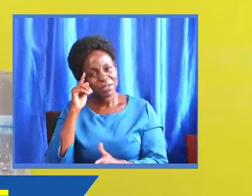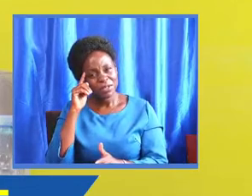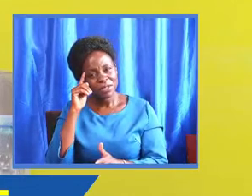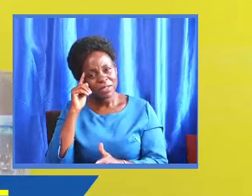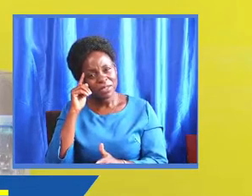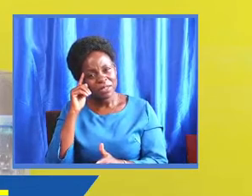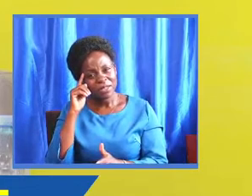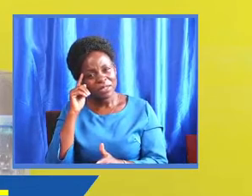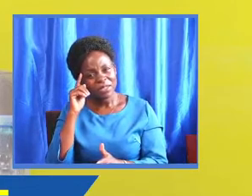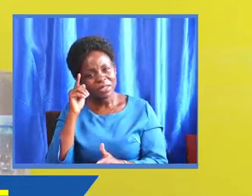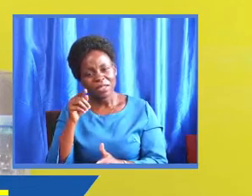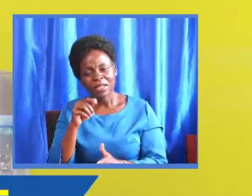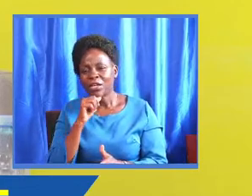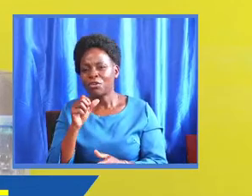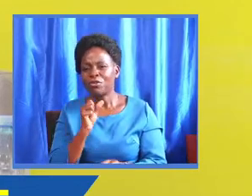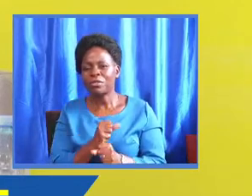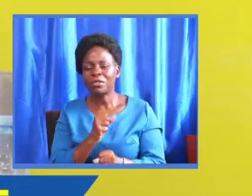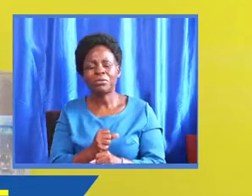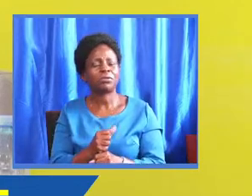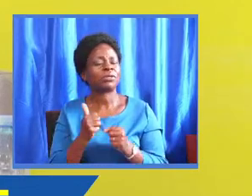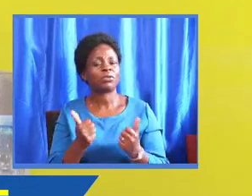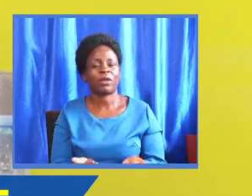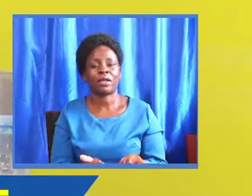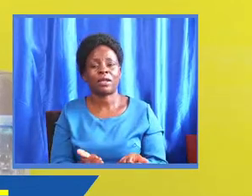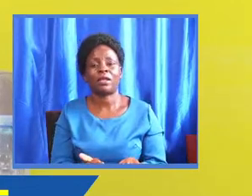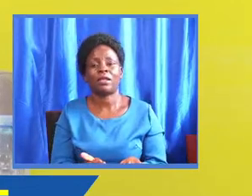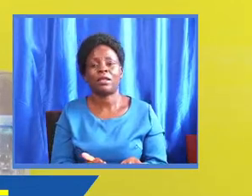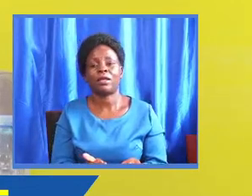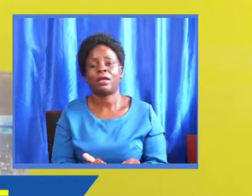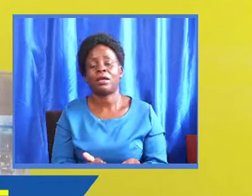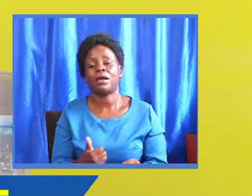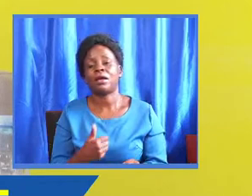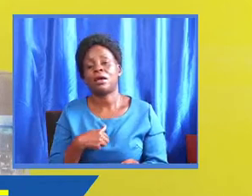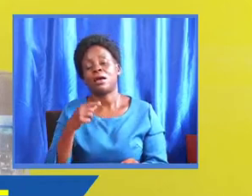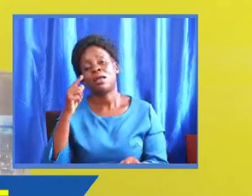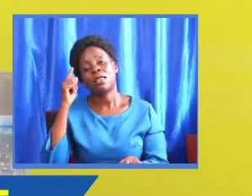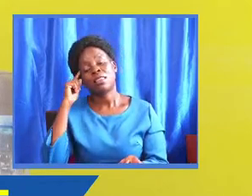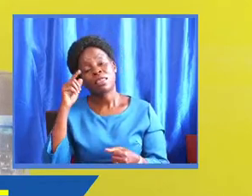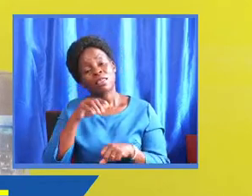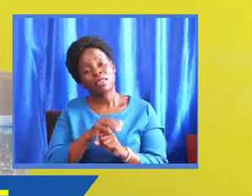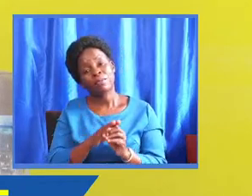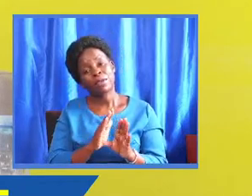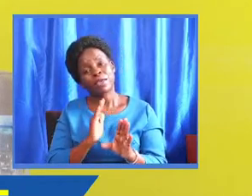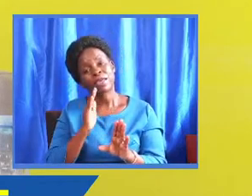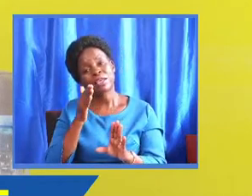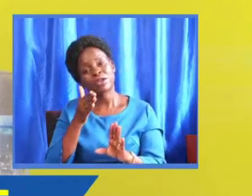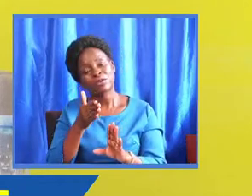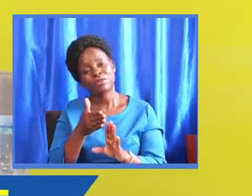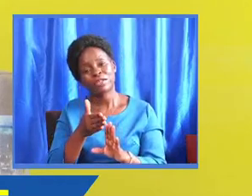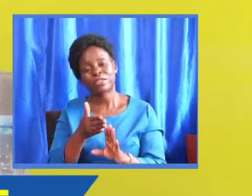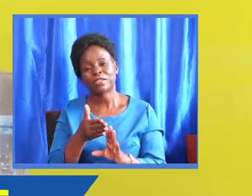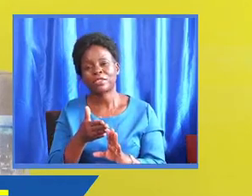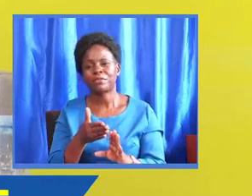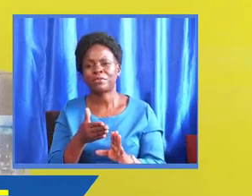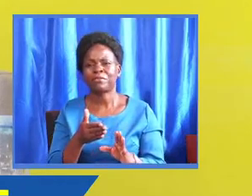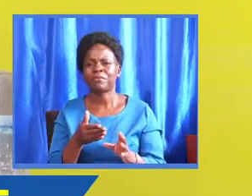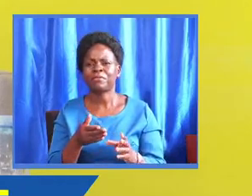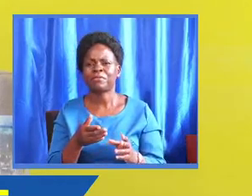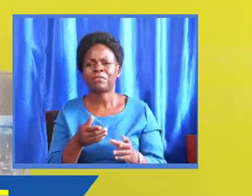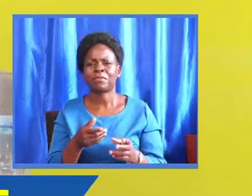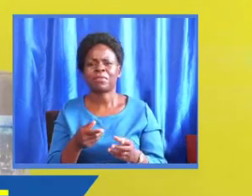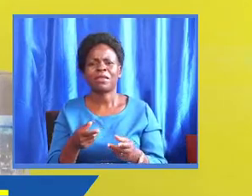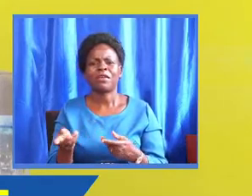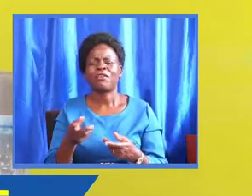is because they're not doing well necessarily. And I think if they're making reference to people like ShopRite, it's just their